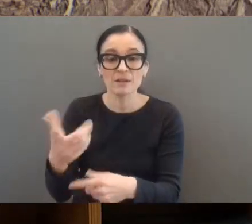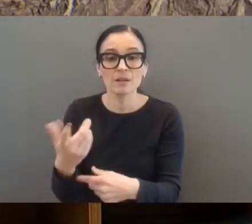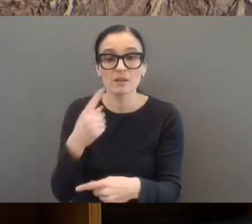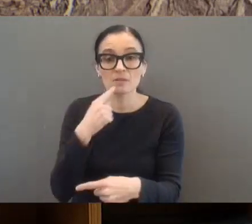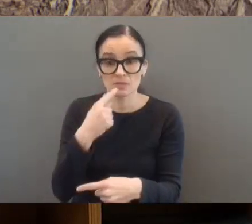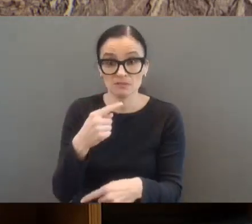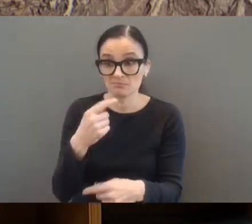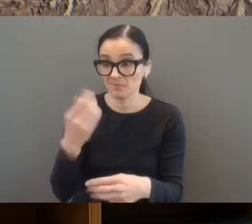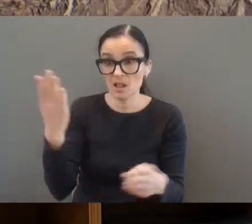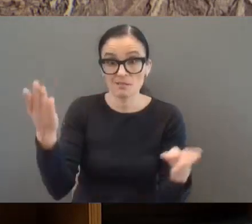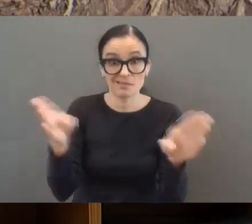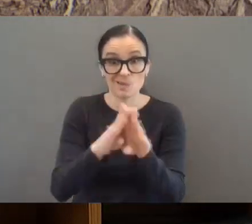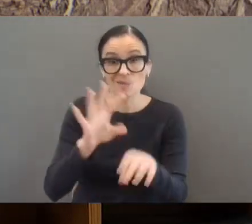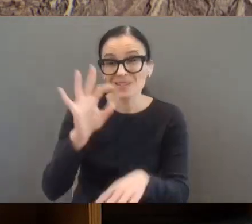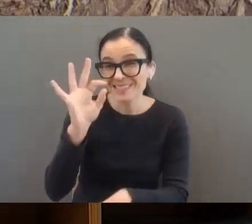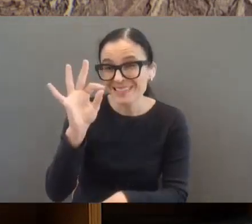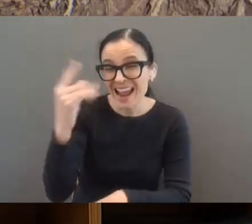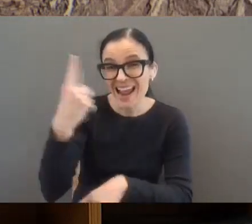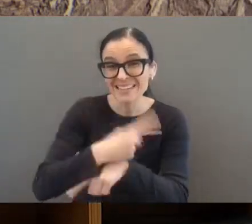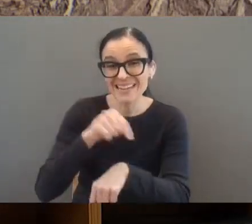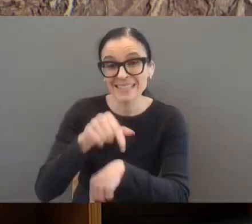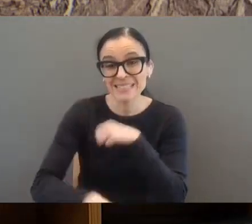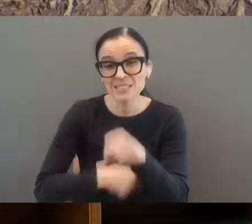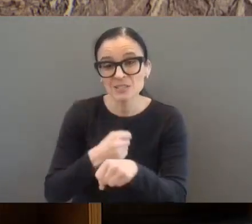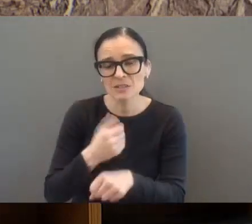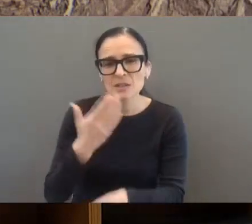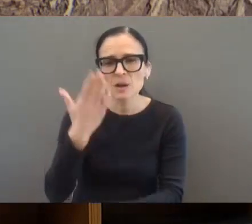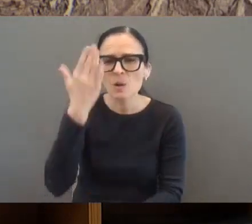put people's lives at risk?